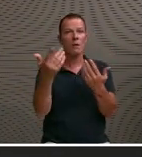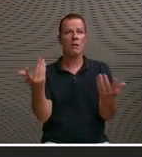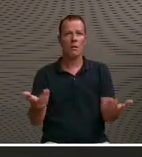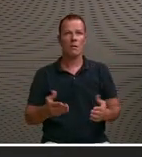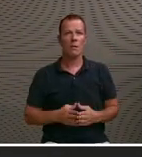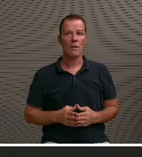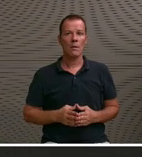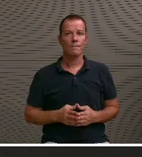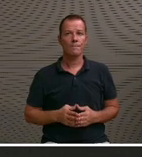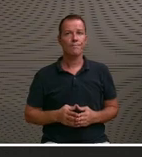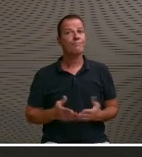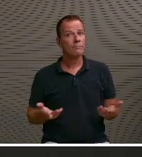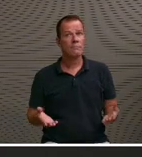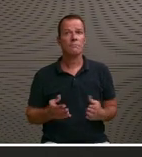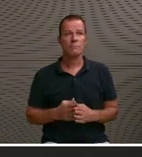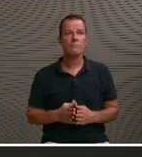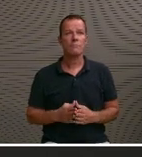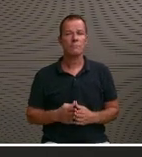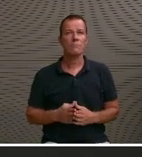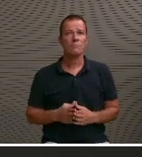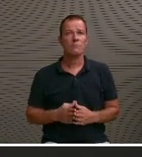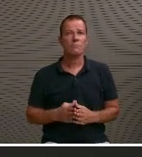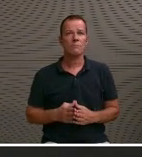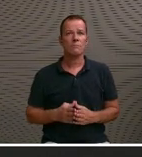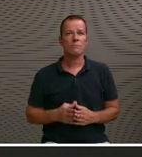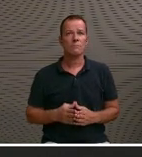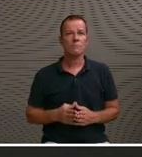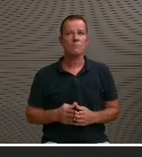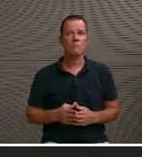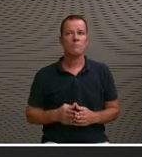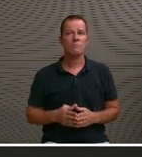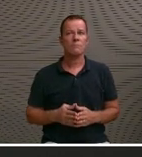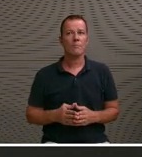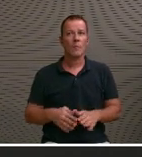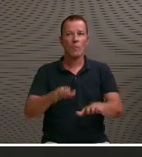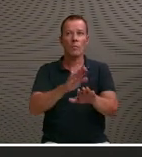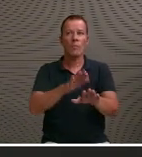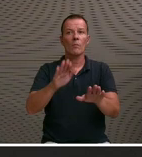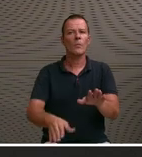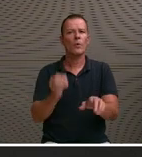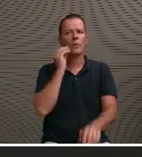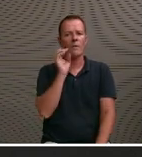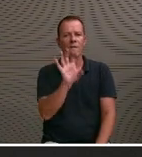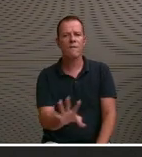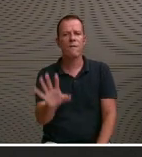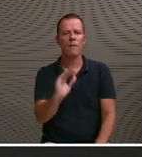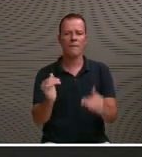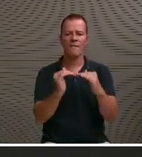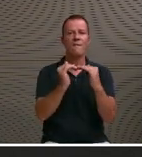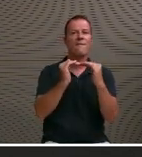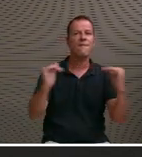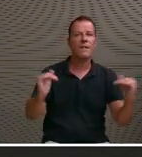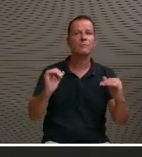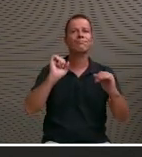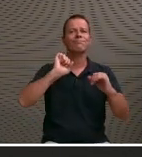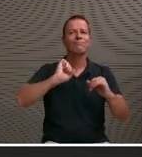third, where you are at prototype or concept stage, then it's AI, R&D, and building the ecosystem. So what you need changes